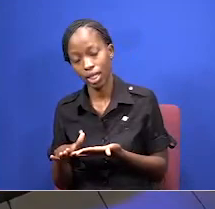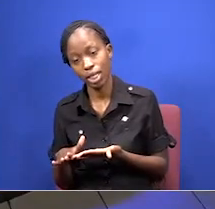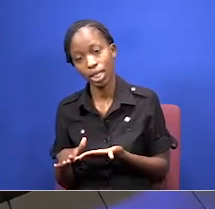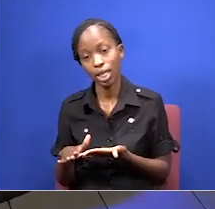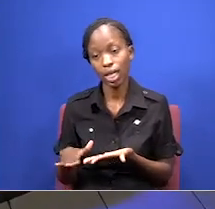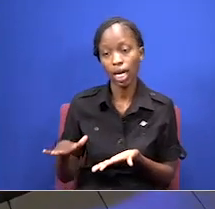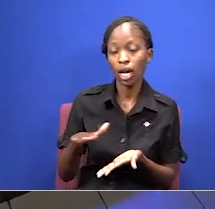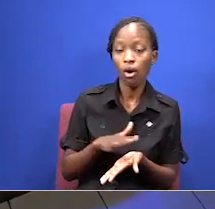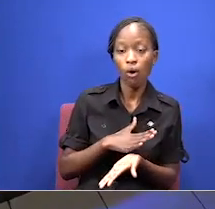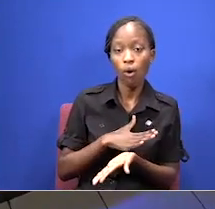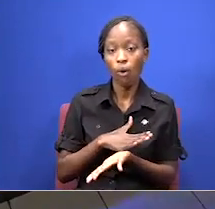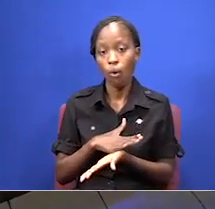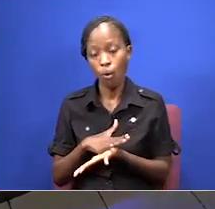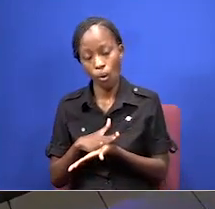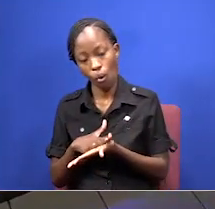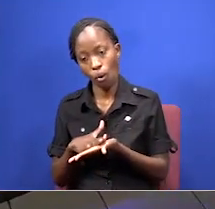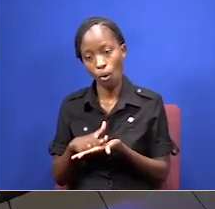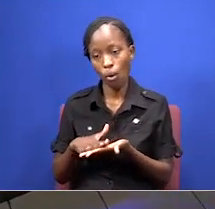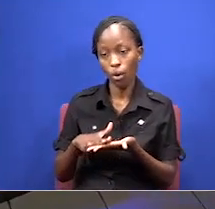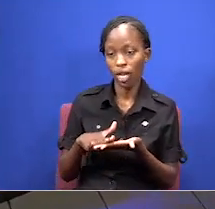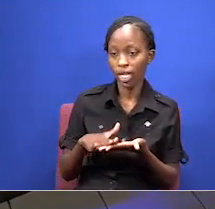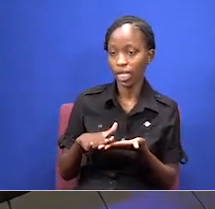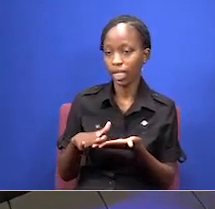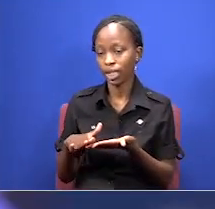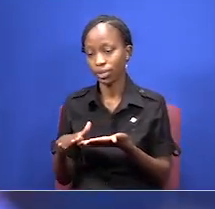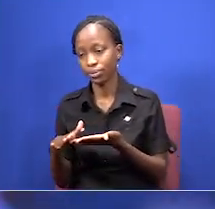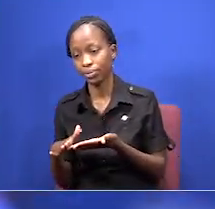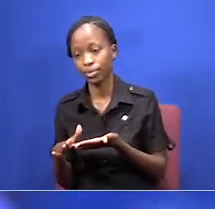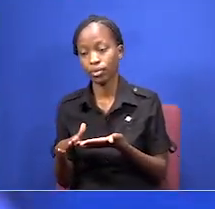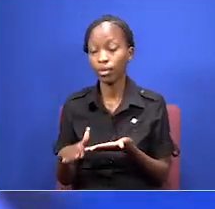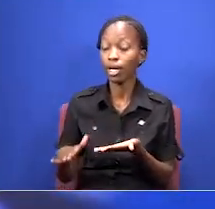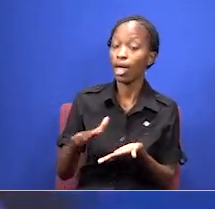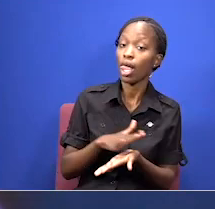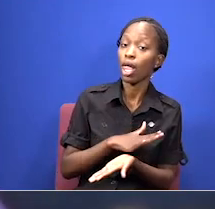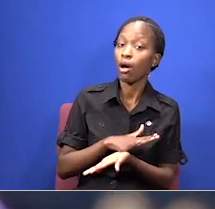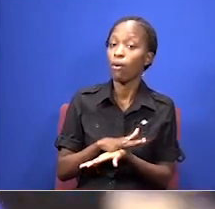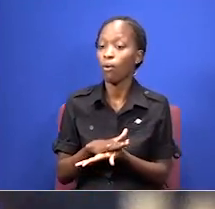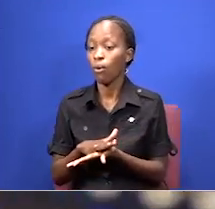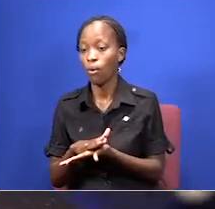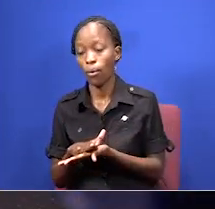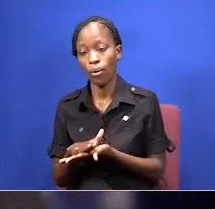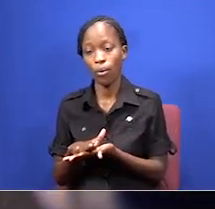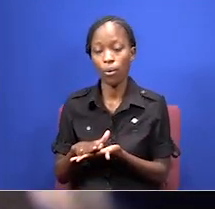holy, we bow before you, holy, we surrender to you, Lord,